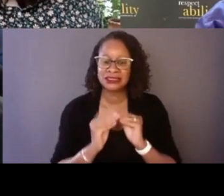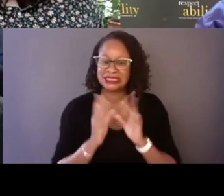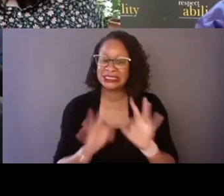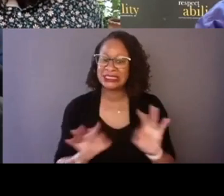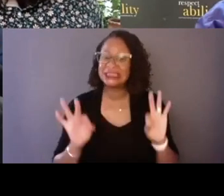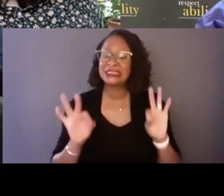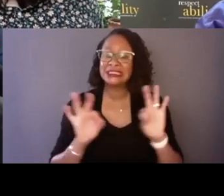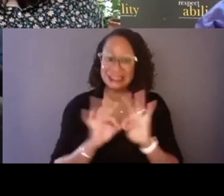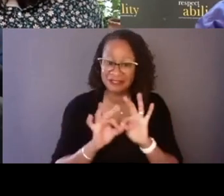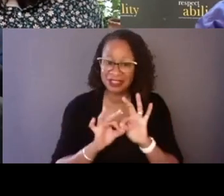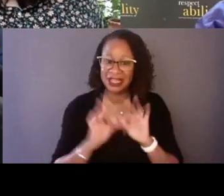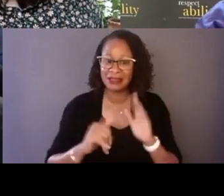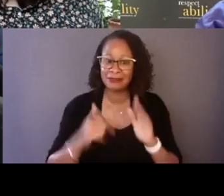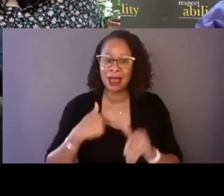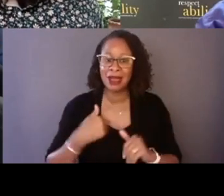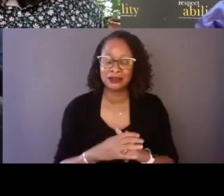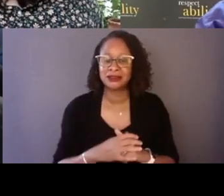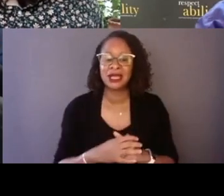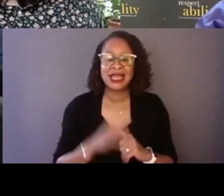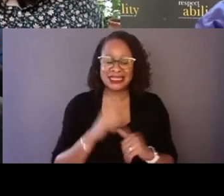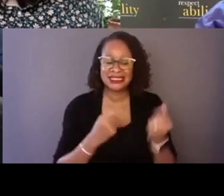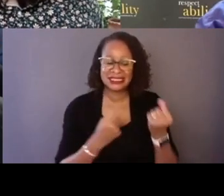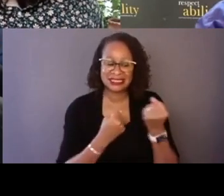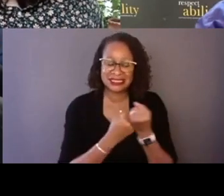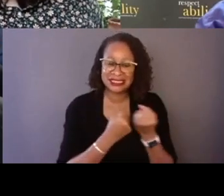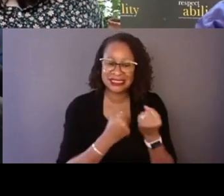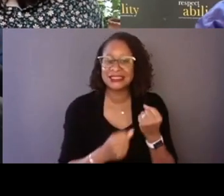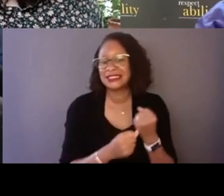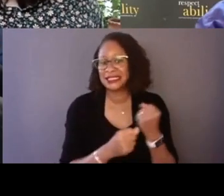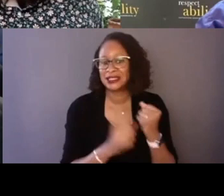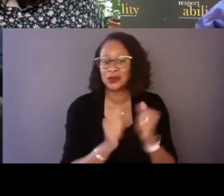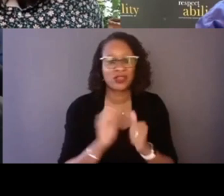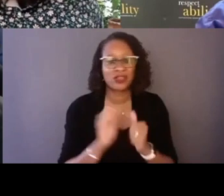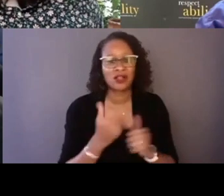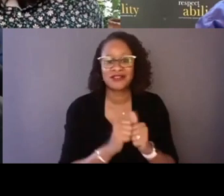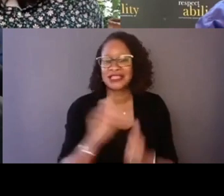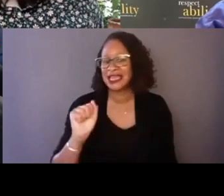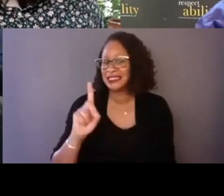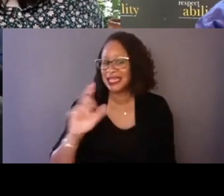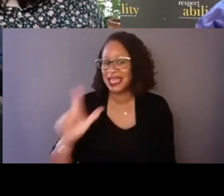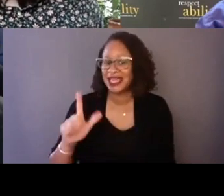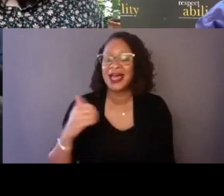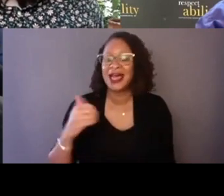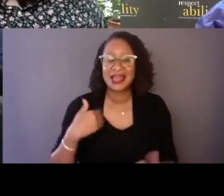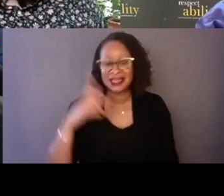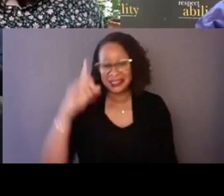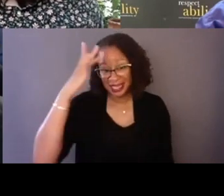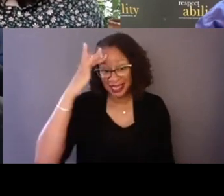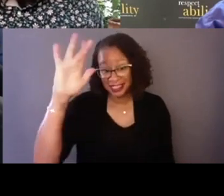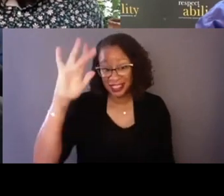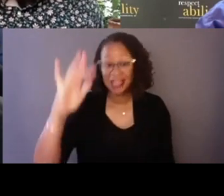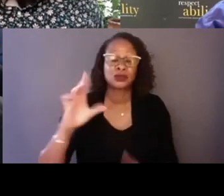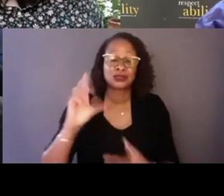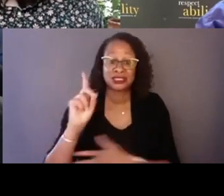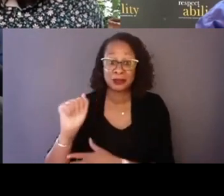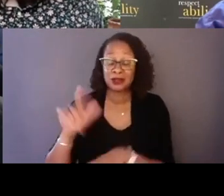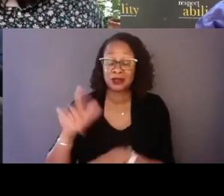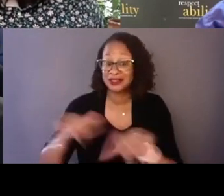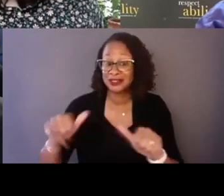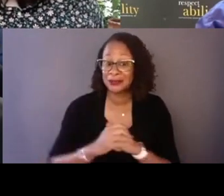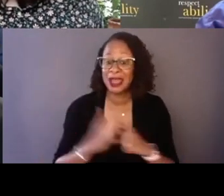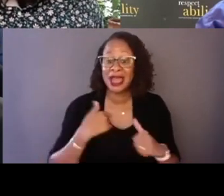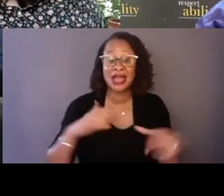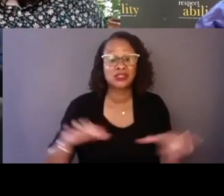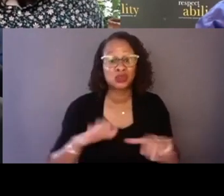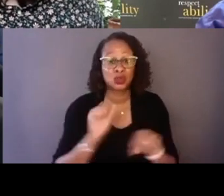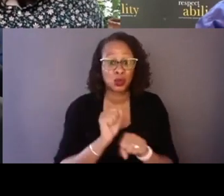significant than mine in that he needs assistance with all of his ADLs and has an intellectual disability. So I do this work because I